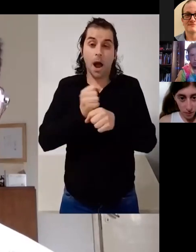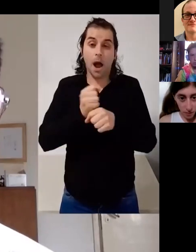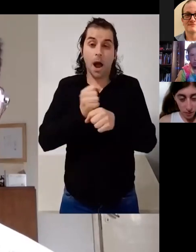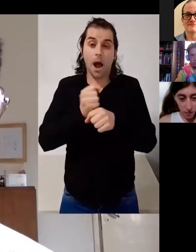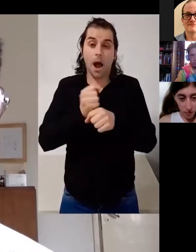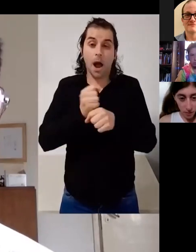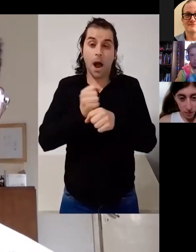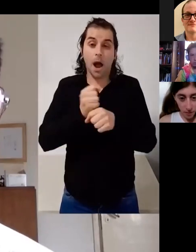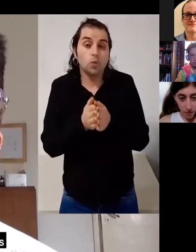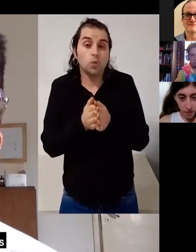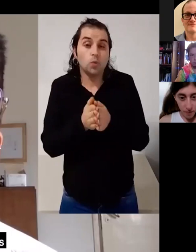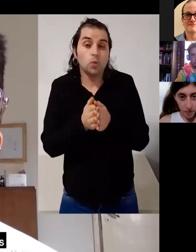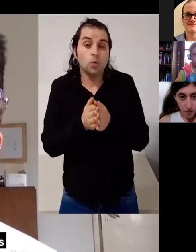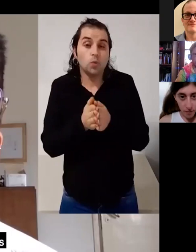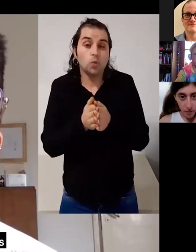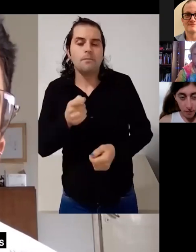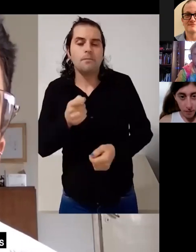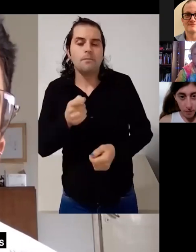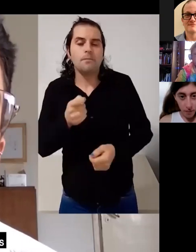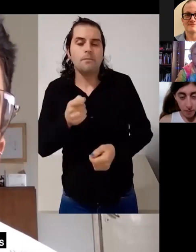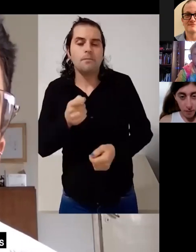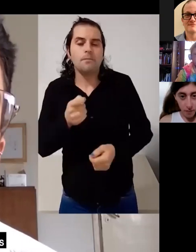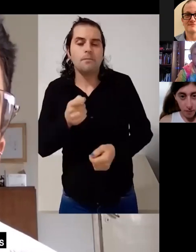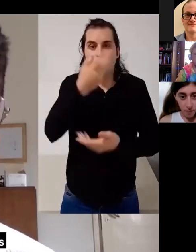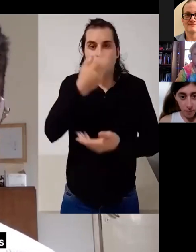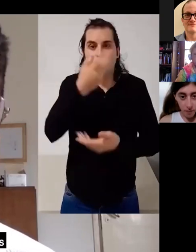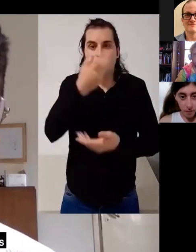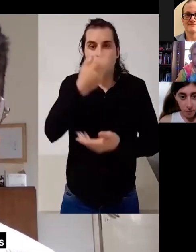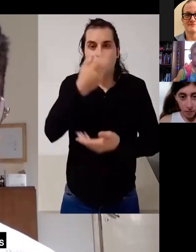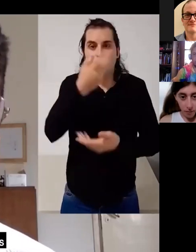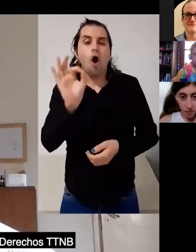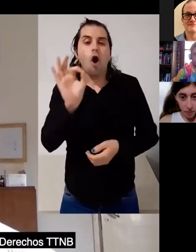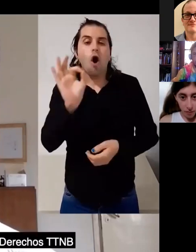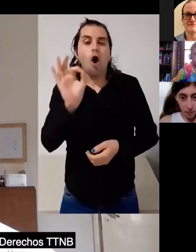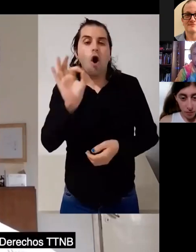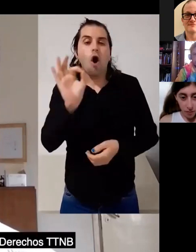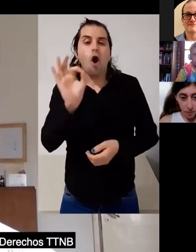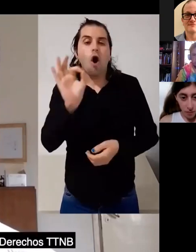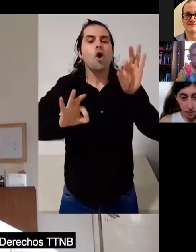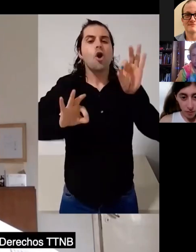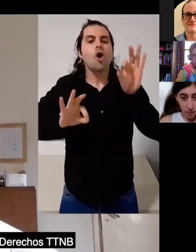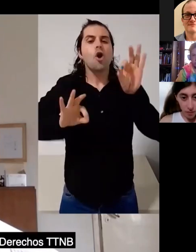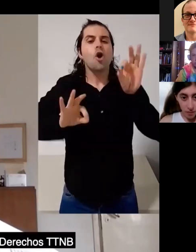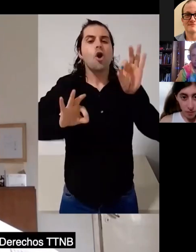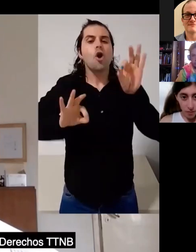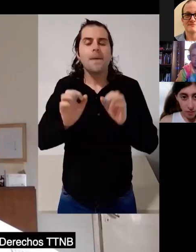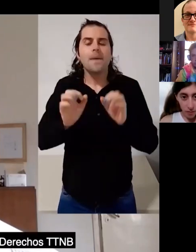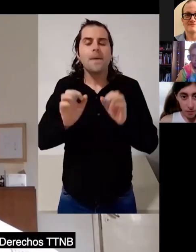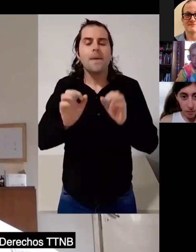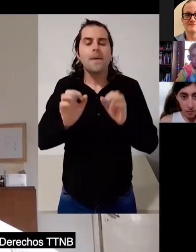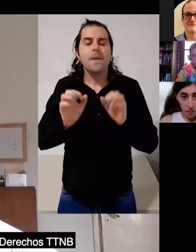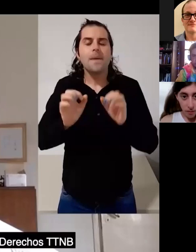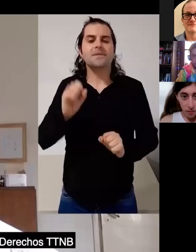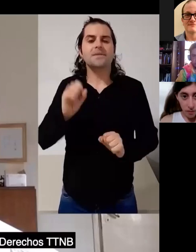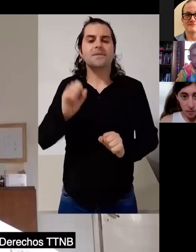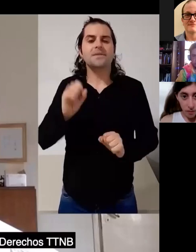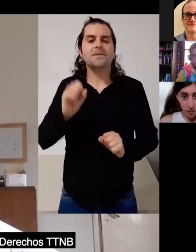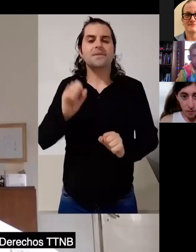for instance, in a public hospital, or through specific programs such as the